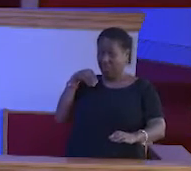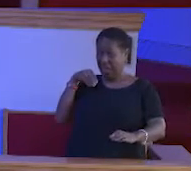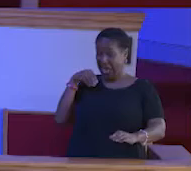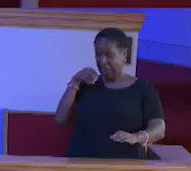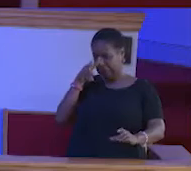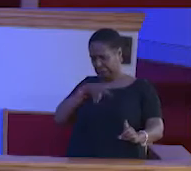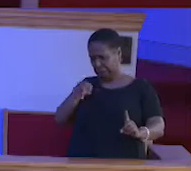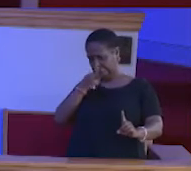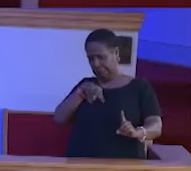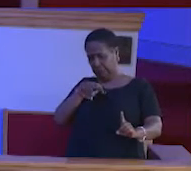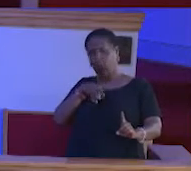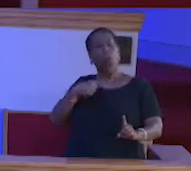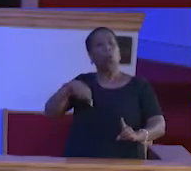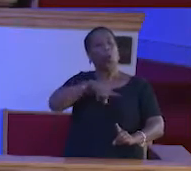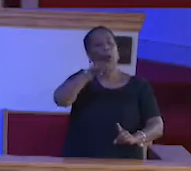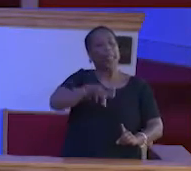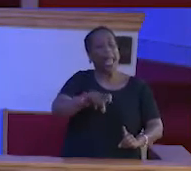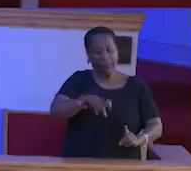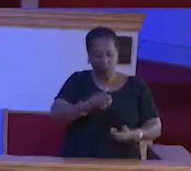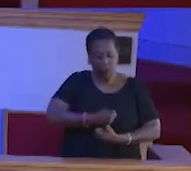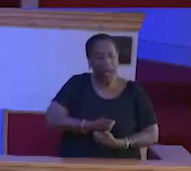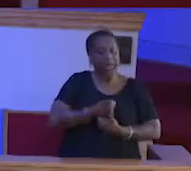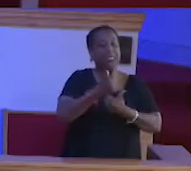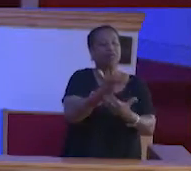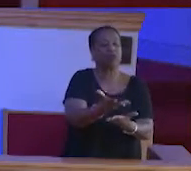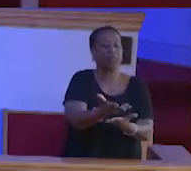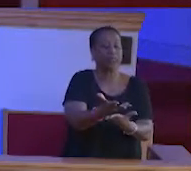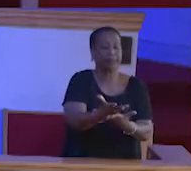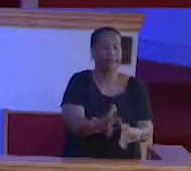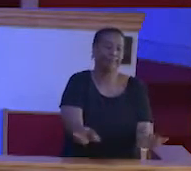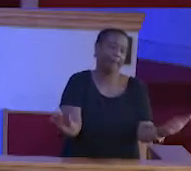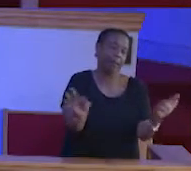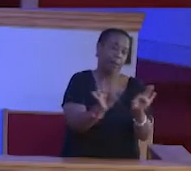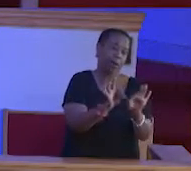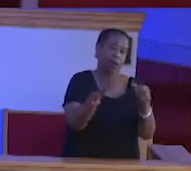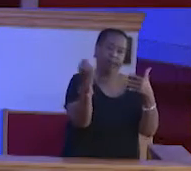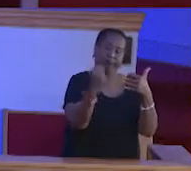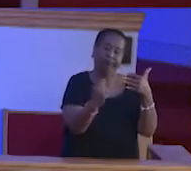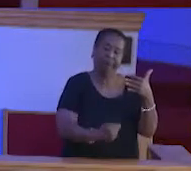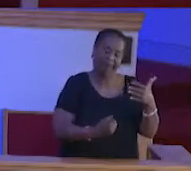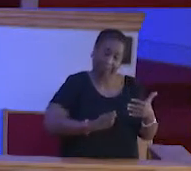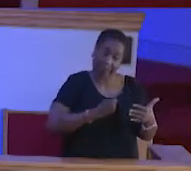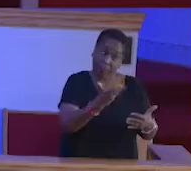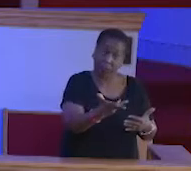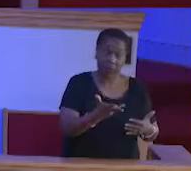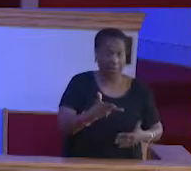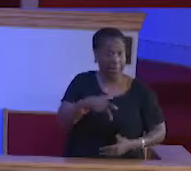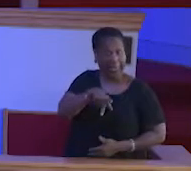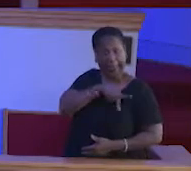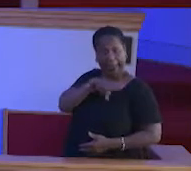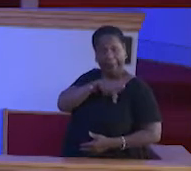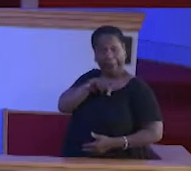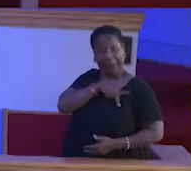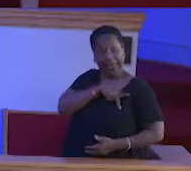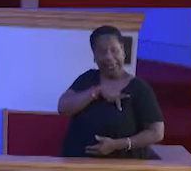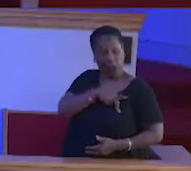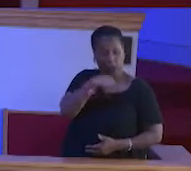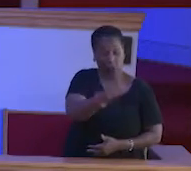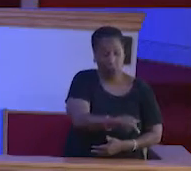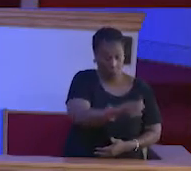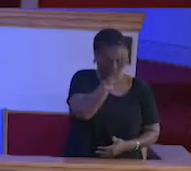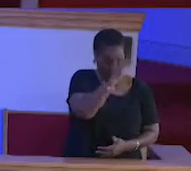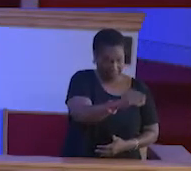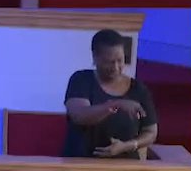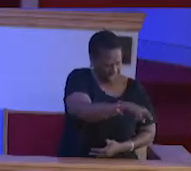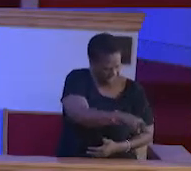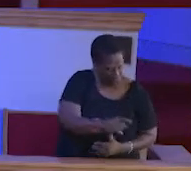that we simply express the essentials. Here Peter tells the man expecting